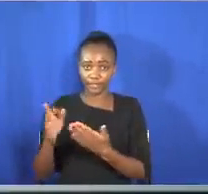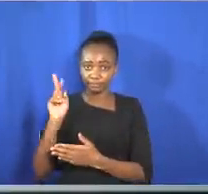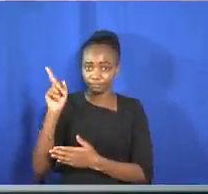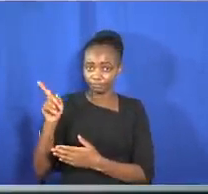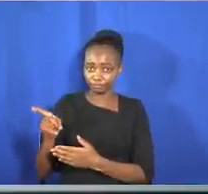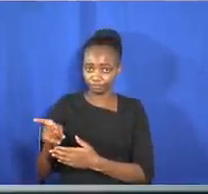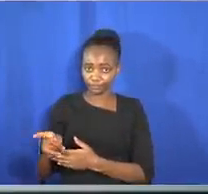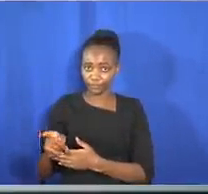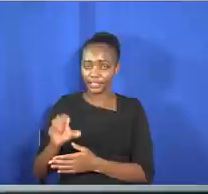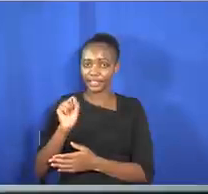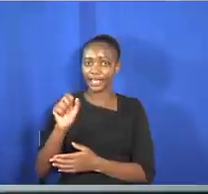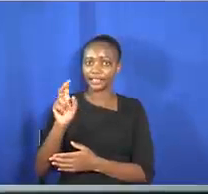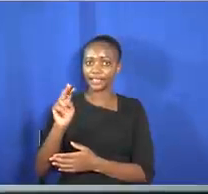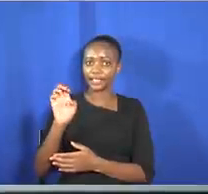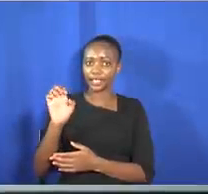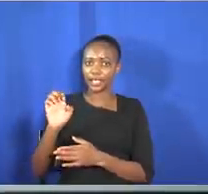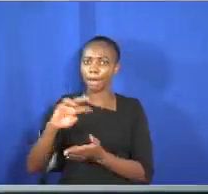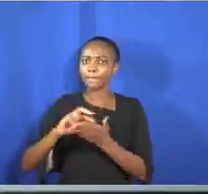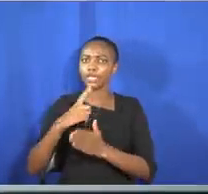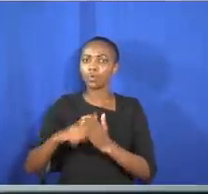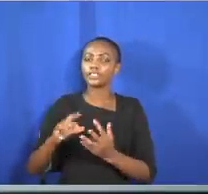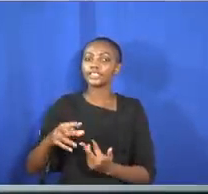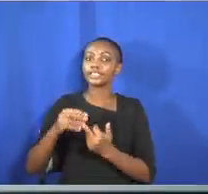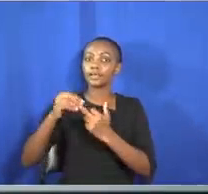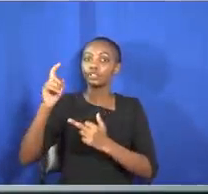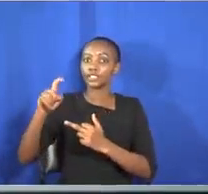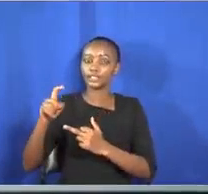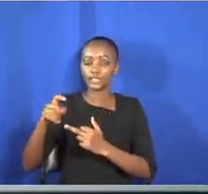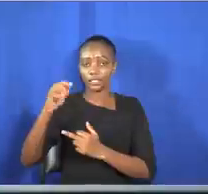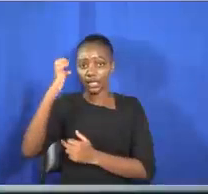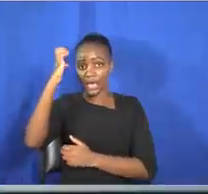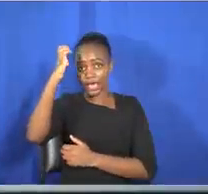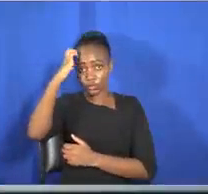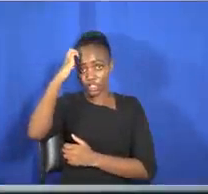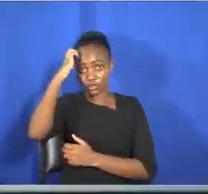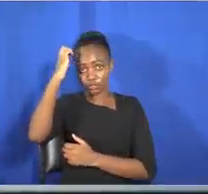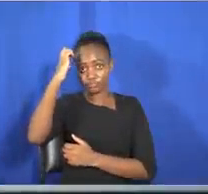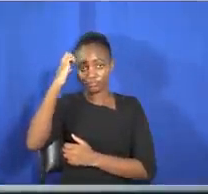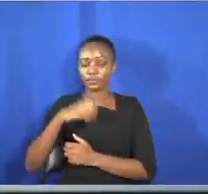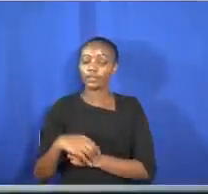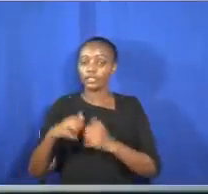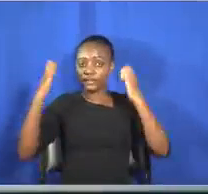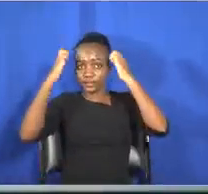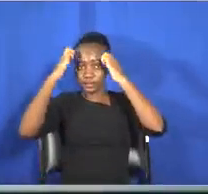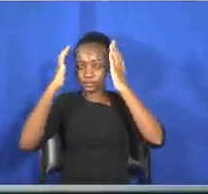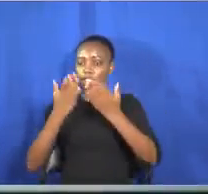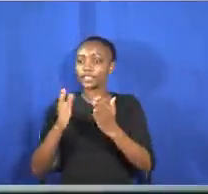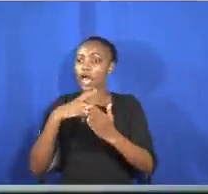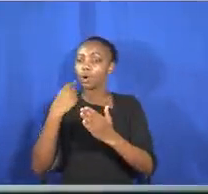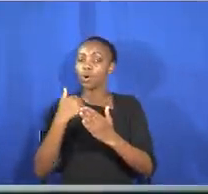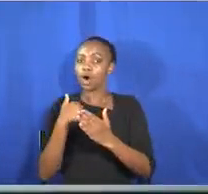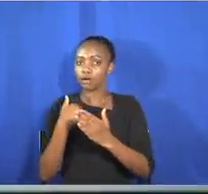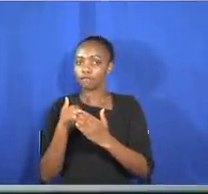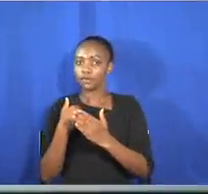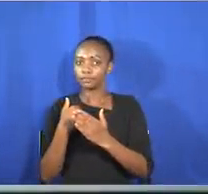you can see a different pathway, the SNE pathway, the special needs pathway, that runners